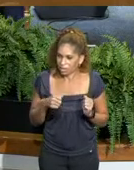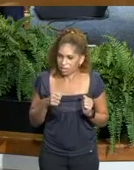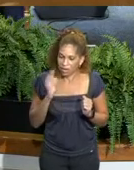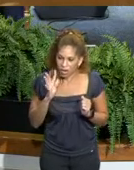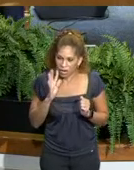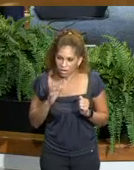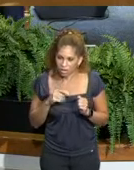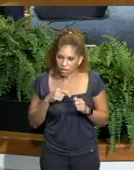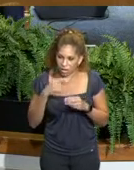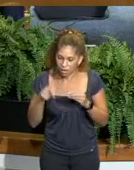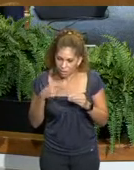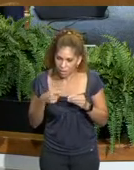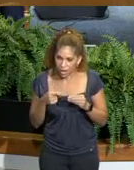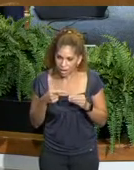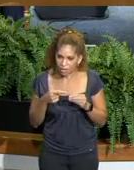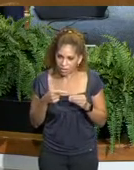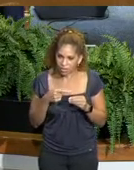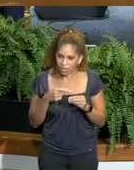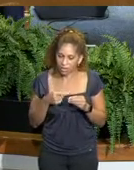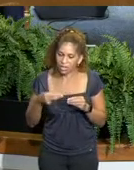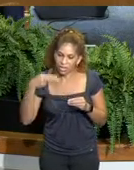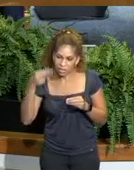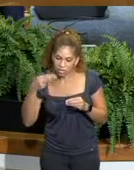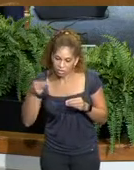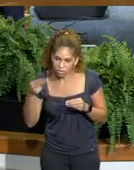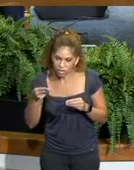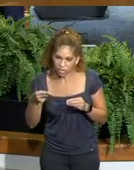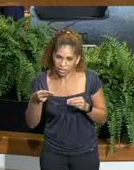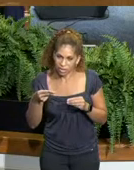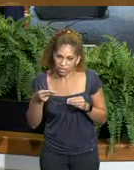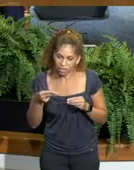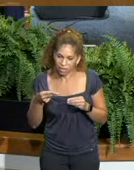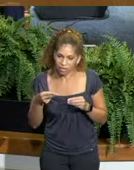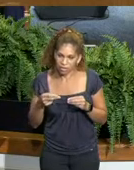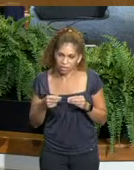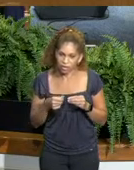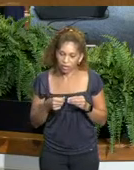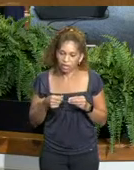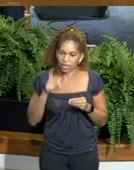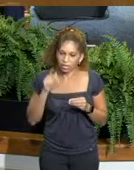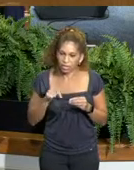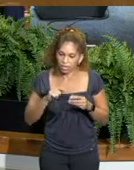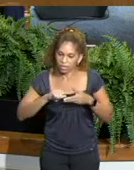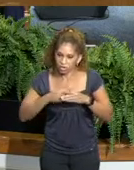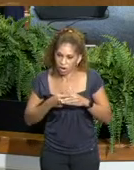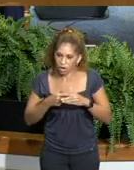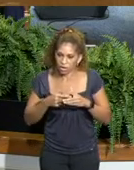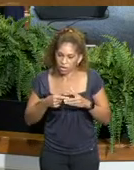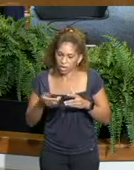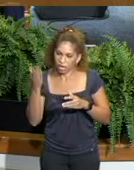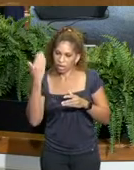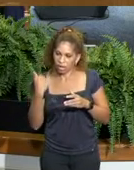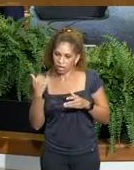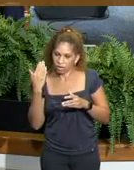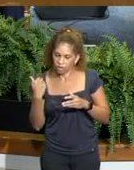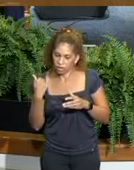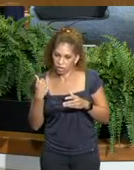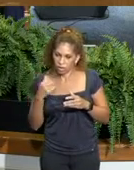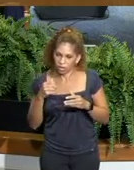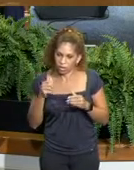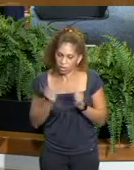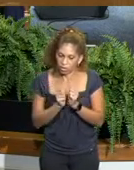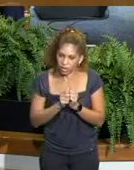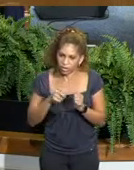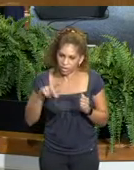the states' rights movement that began before the Civil War. The Confederates militarized it. The KKK gave it violence.